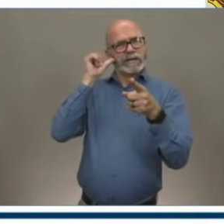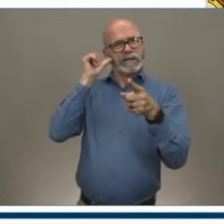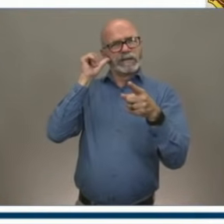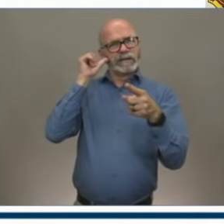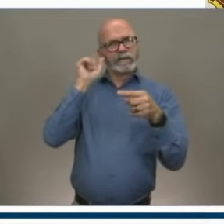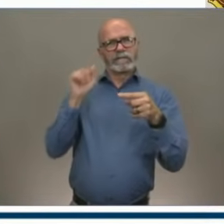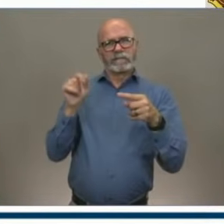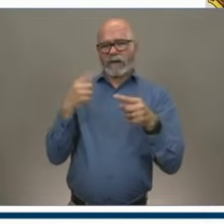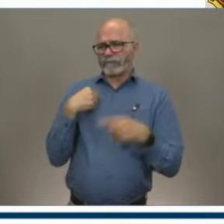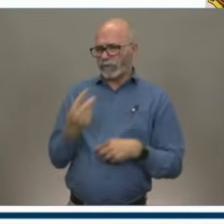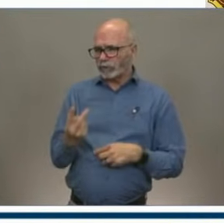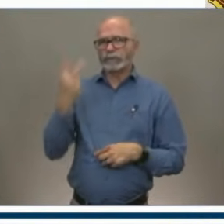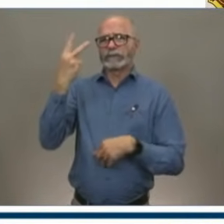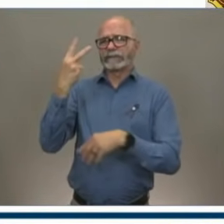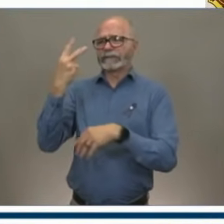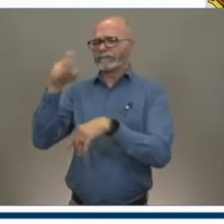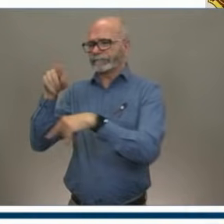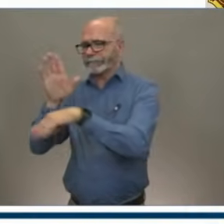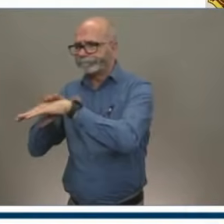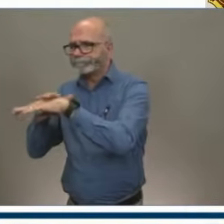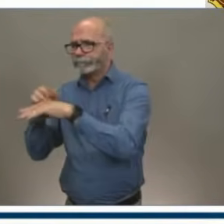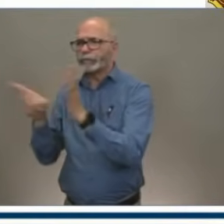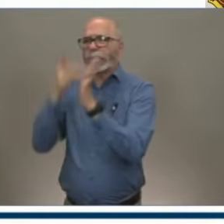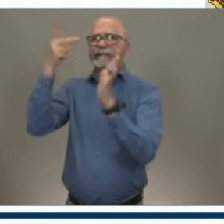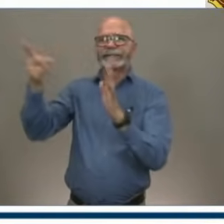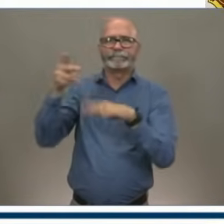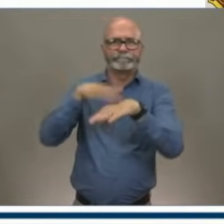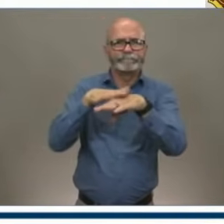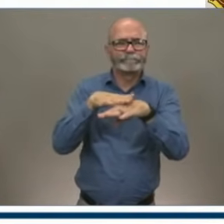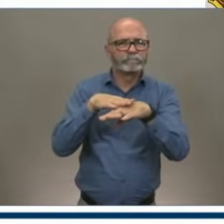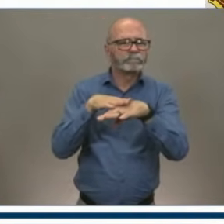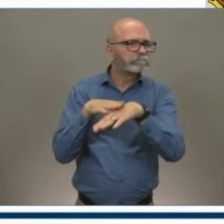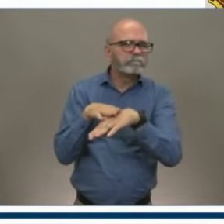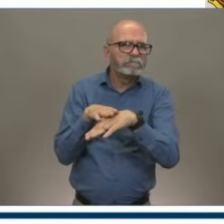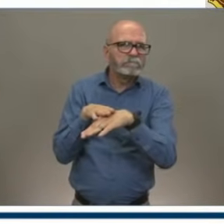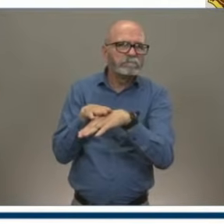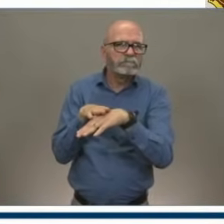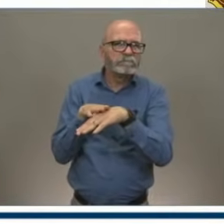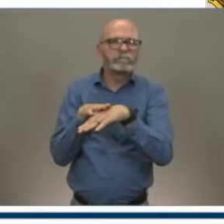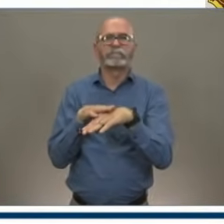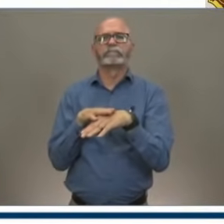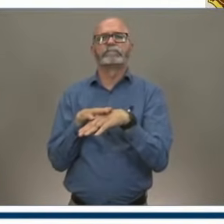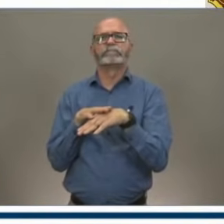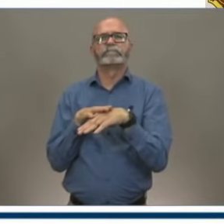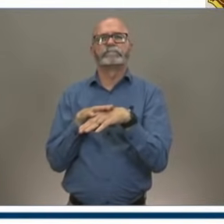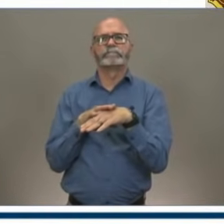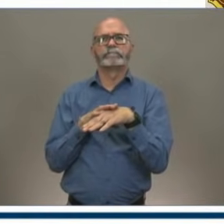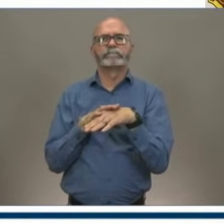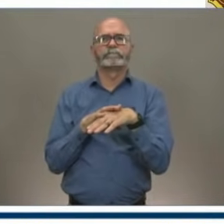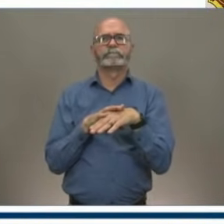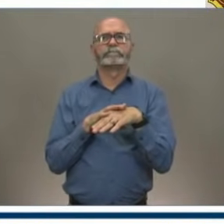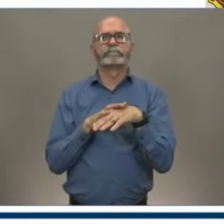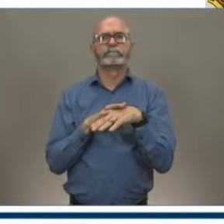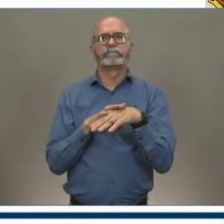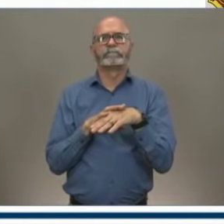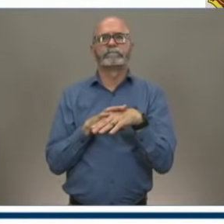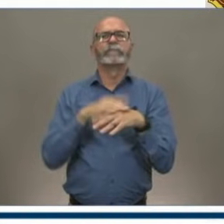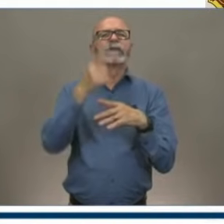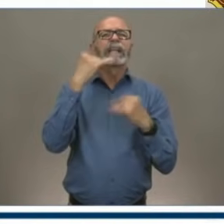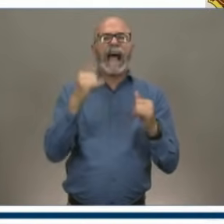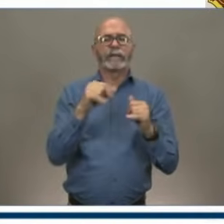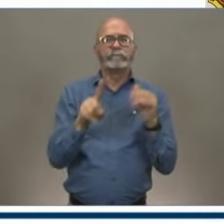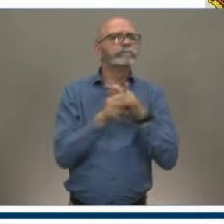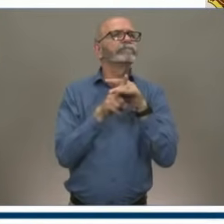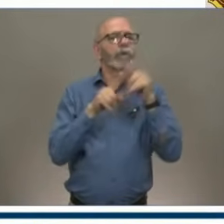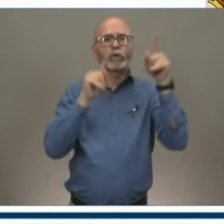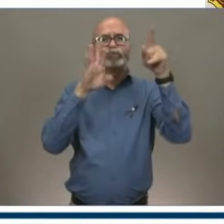out that were exactly for monitoring for symptoms in retail sites, the Truro Walmart and the Milford